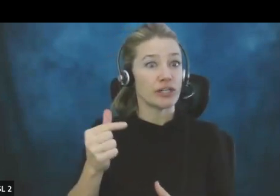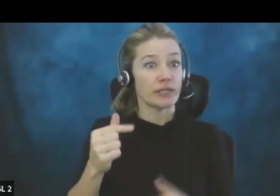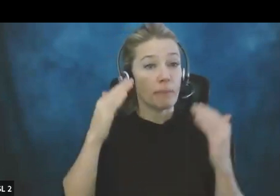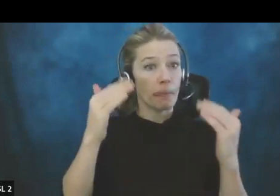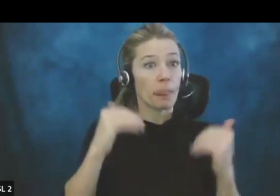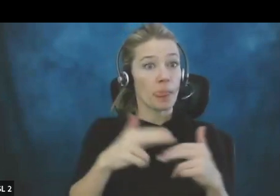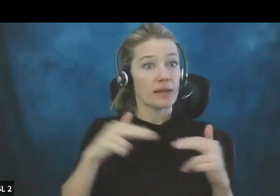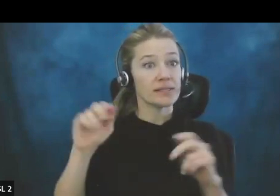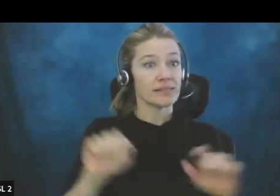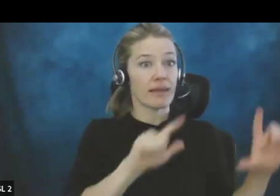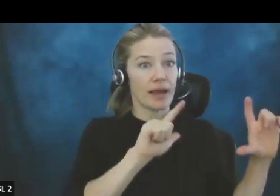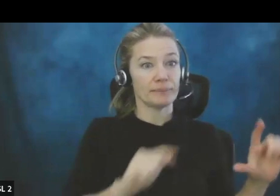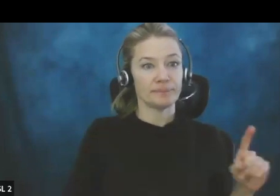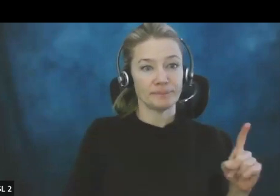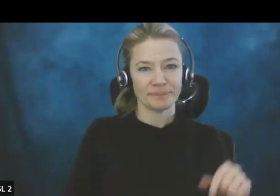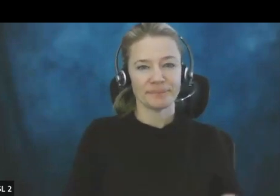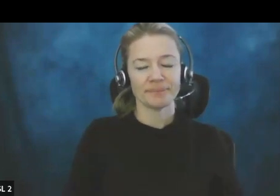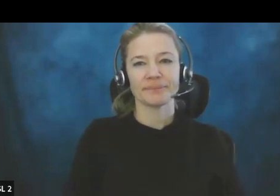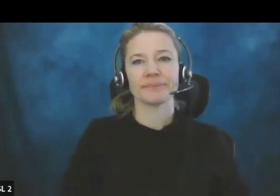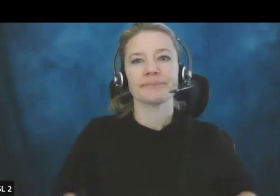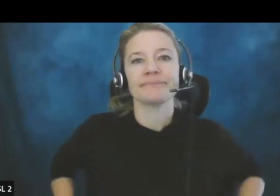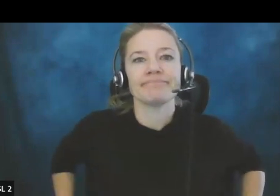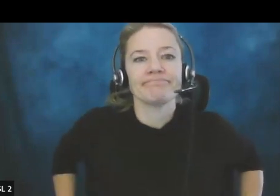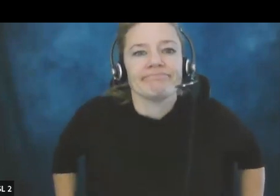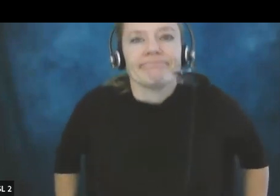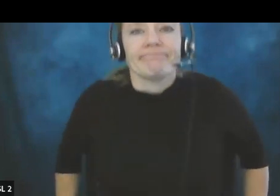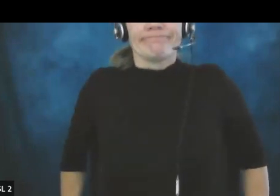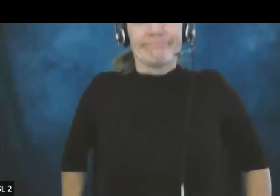So we'll go on to the next slide.